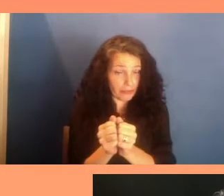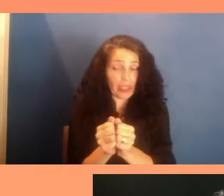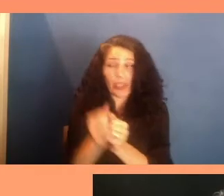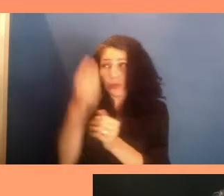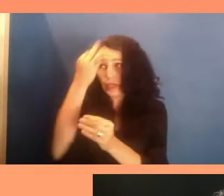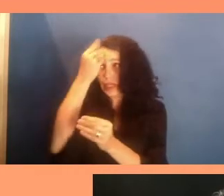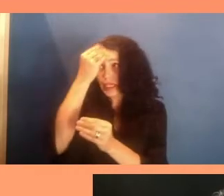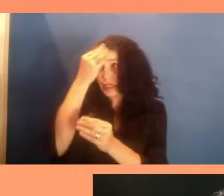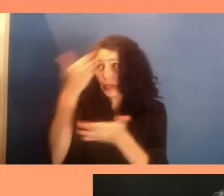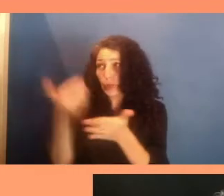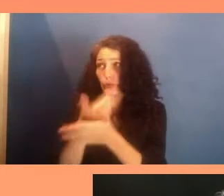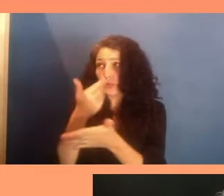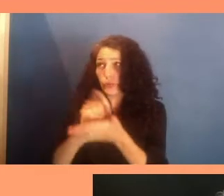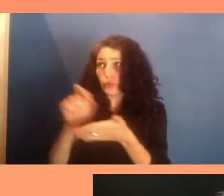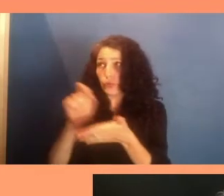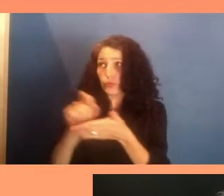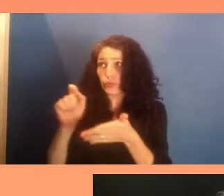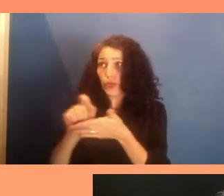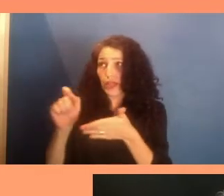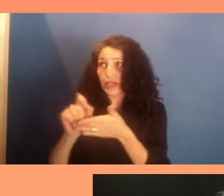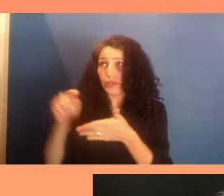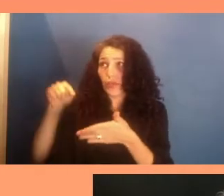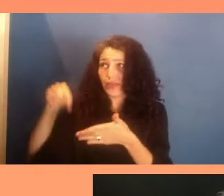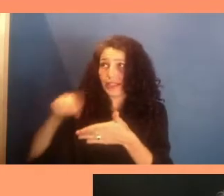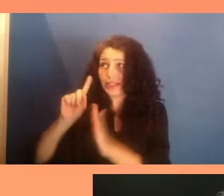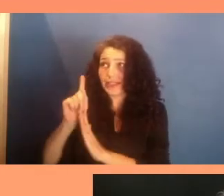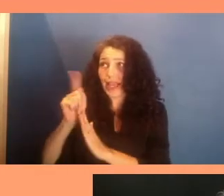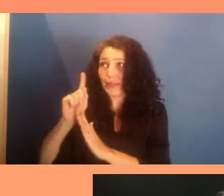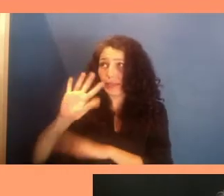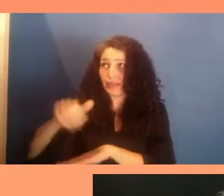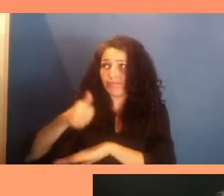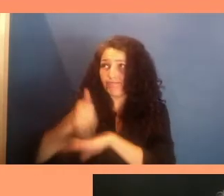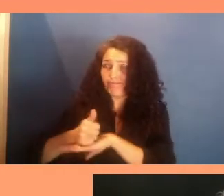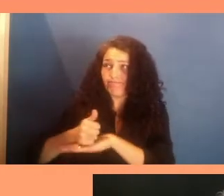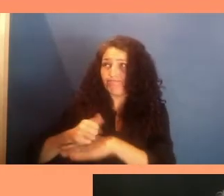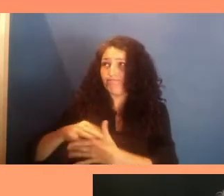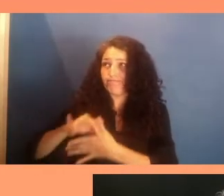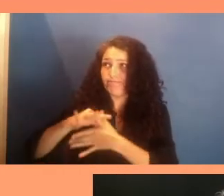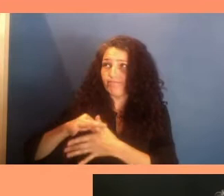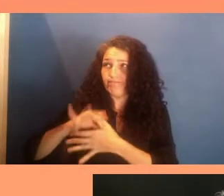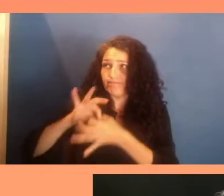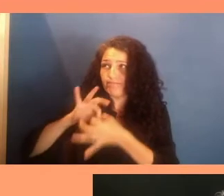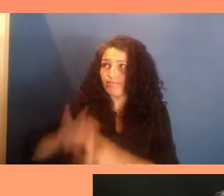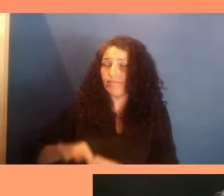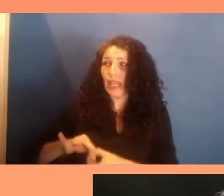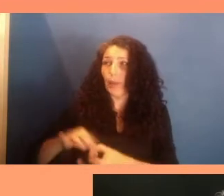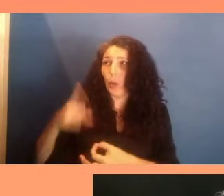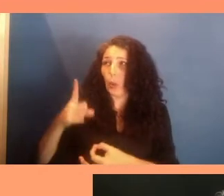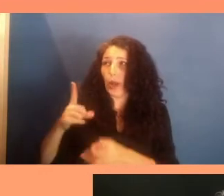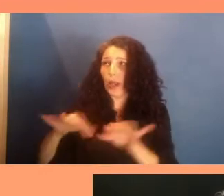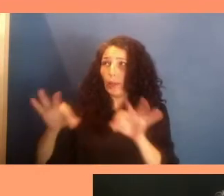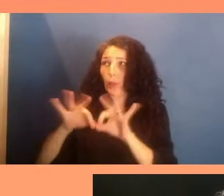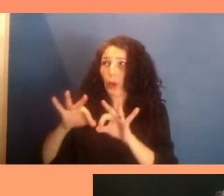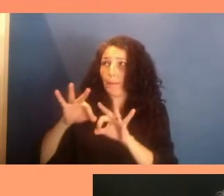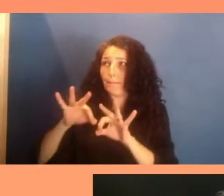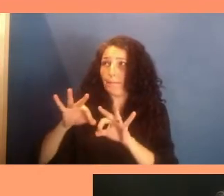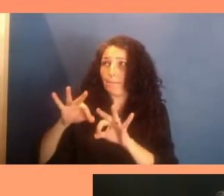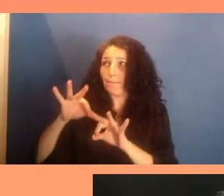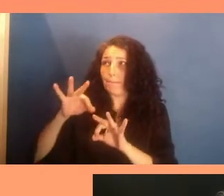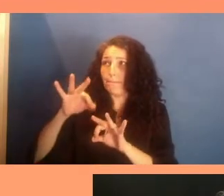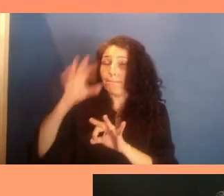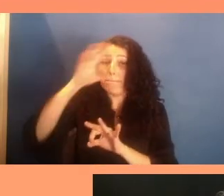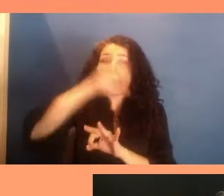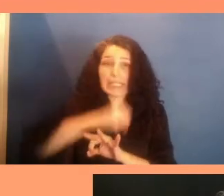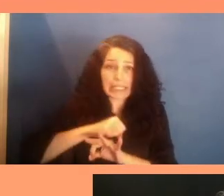could we do to put this moment into context. But then we thought about the one critical missing piece that many of us